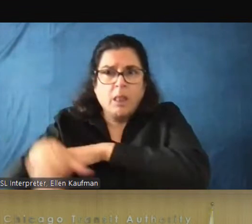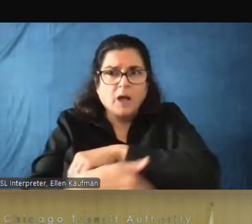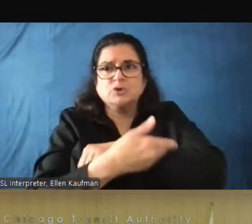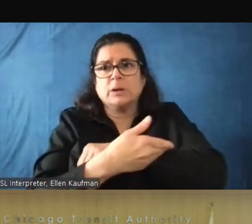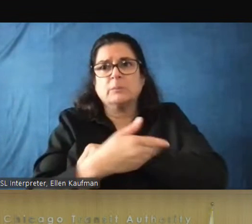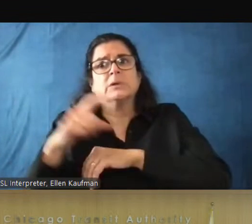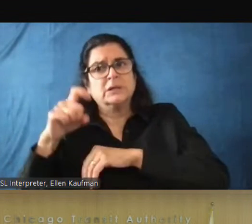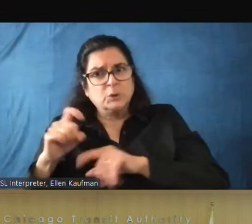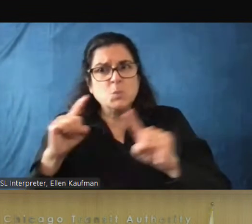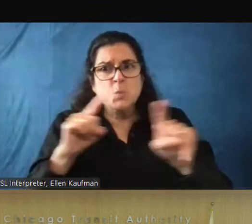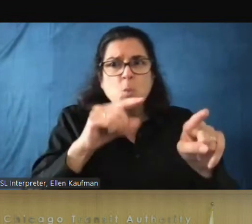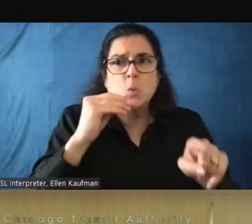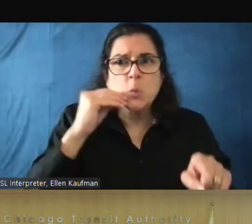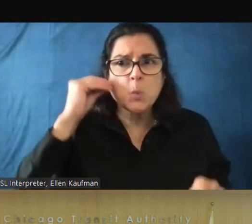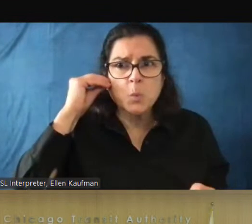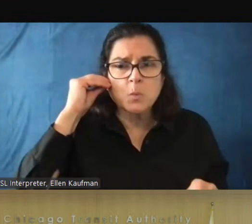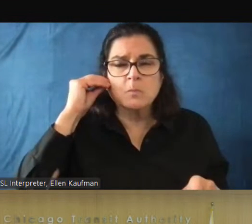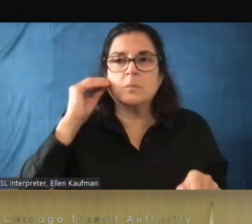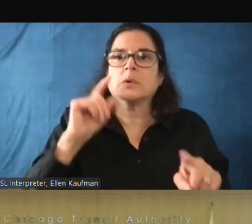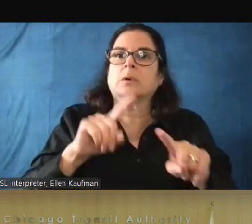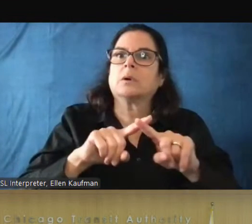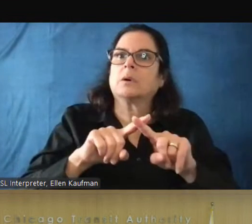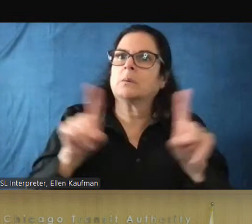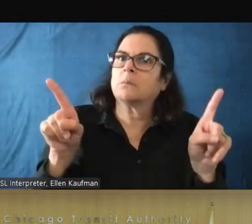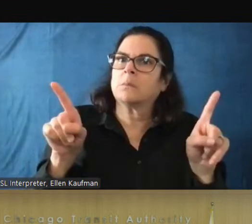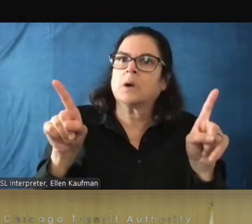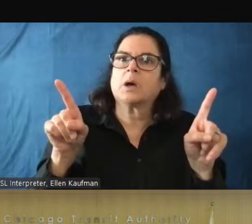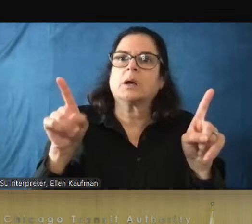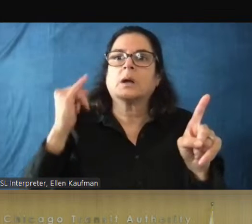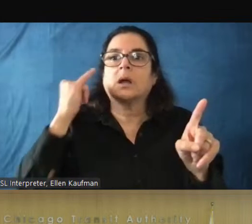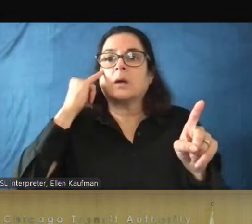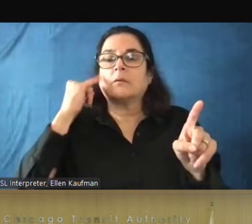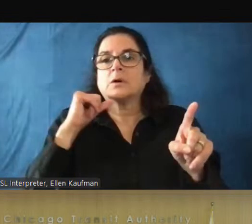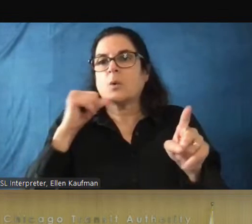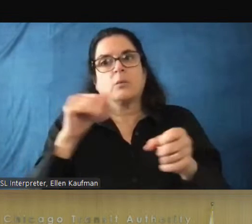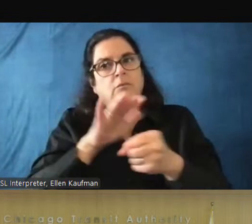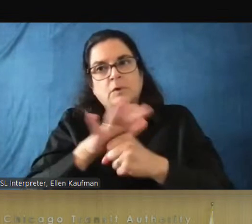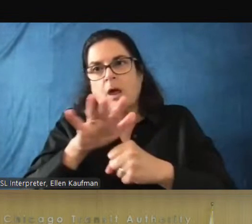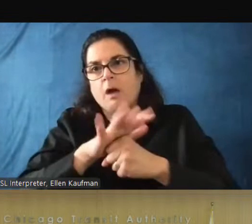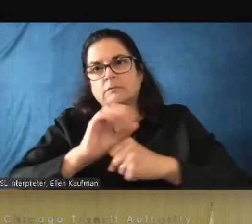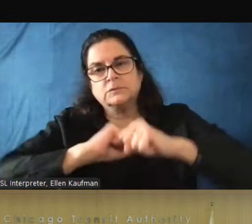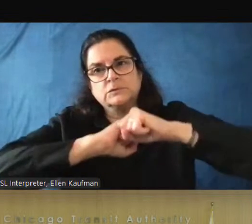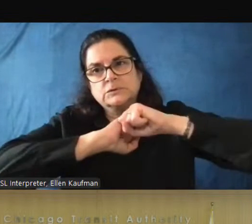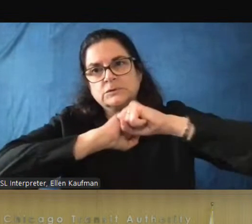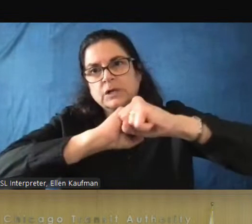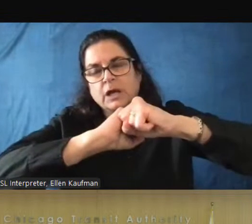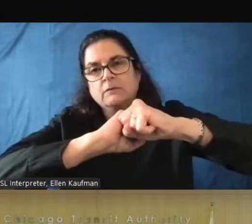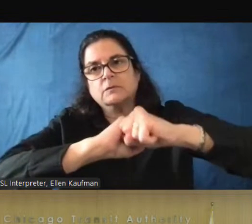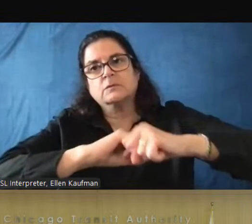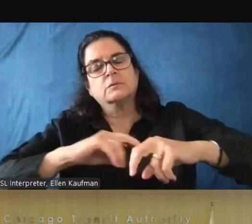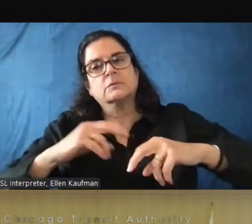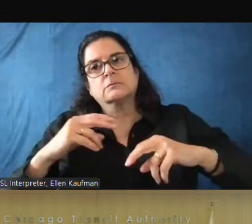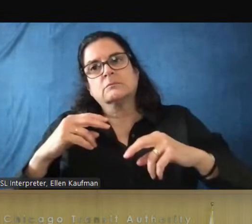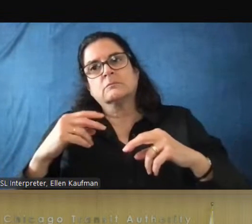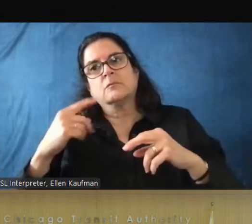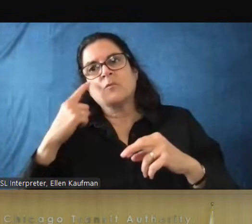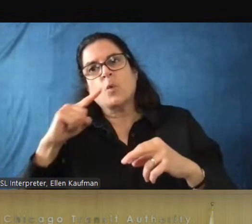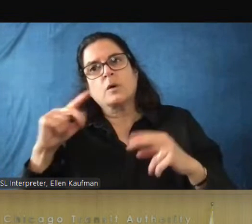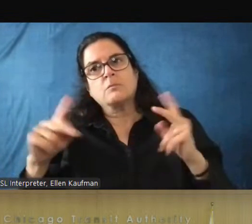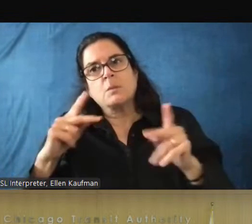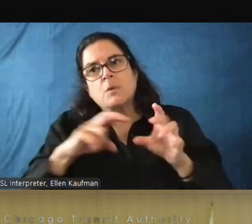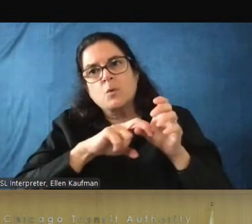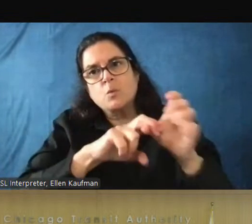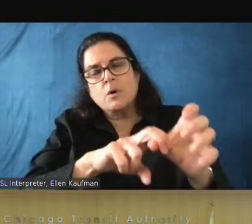about if we don't have the security that's needed to safeguard those passengers. That is a concern